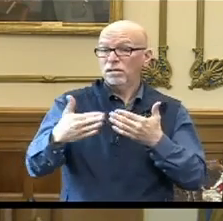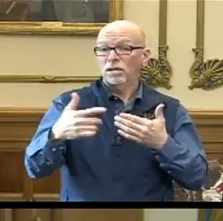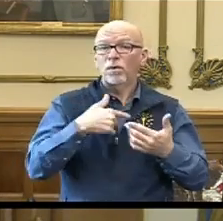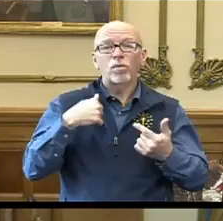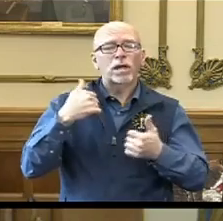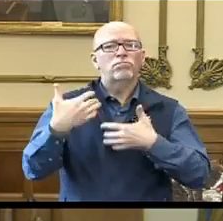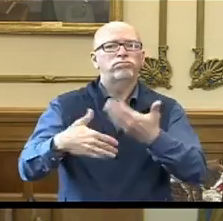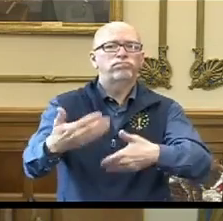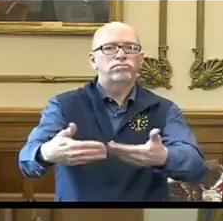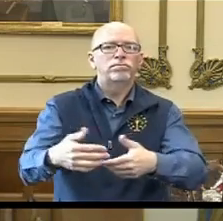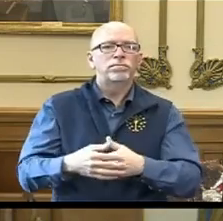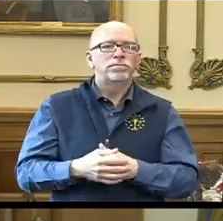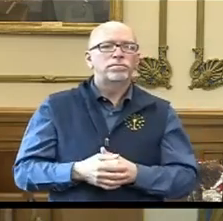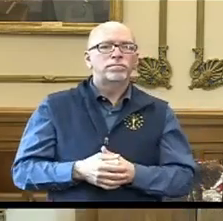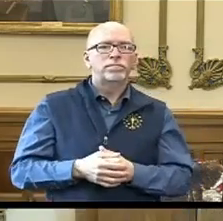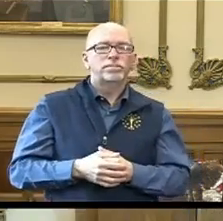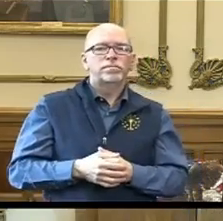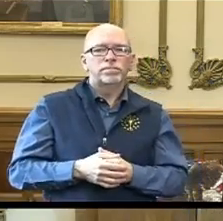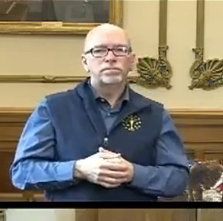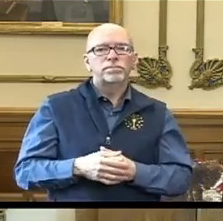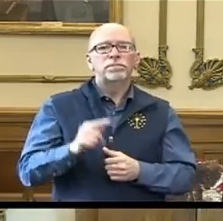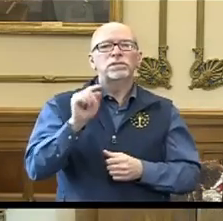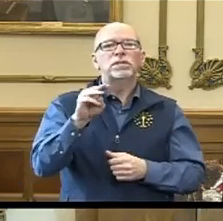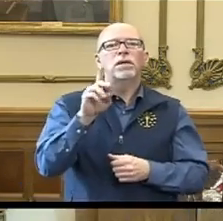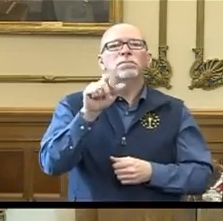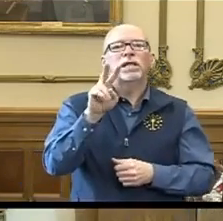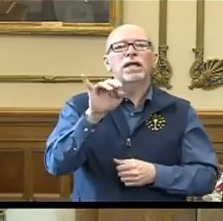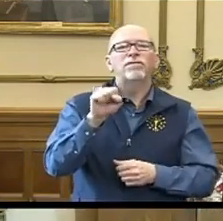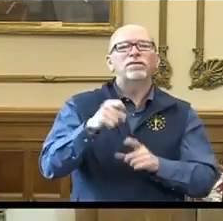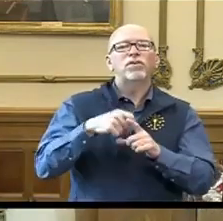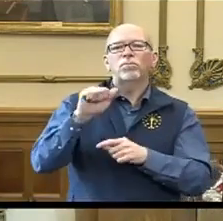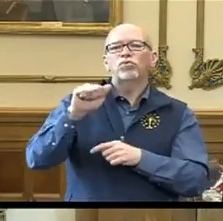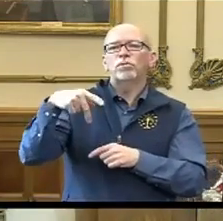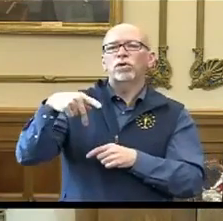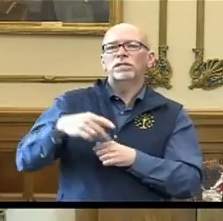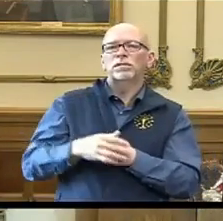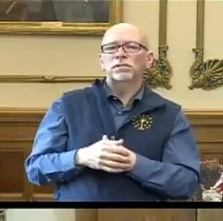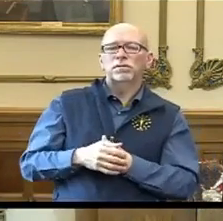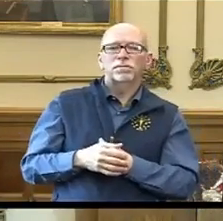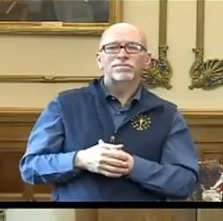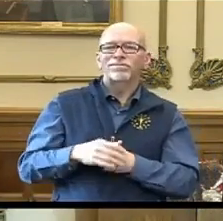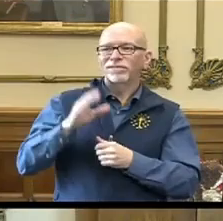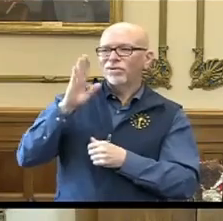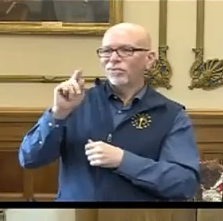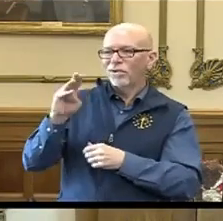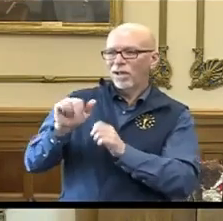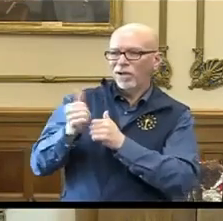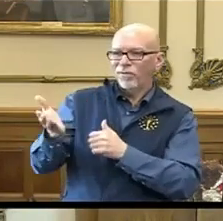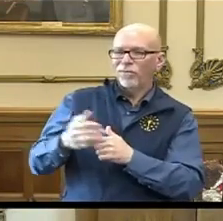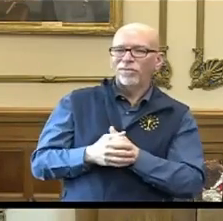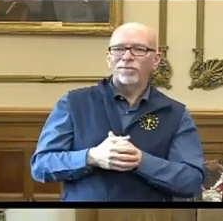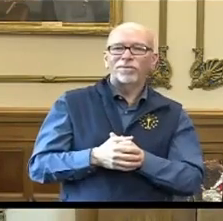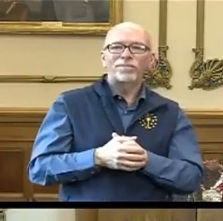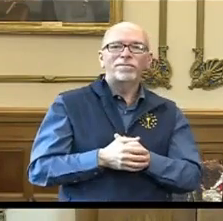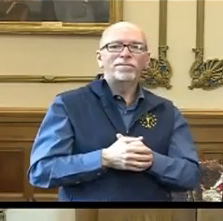ground running. Tom Davies, The Associated Press. Hello, Tom. How are you?